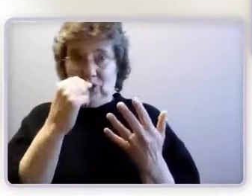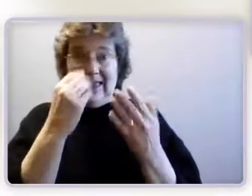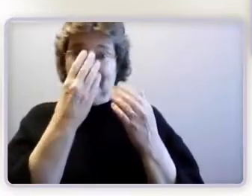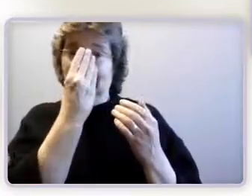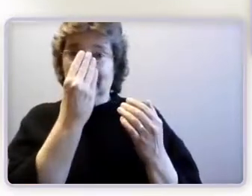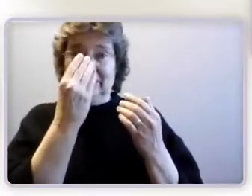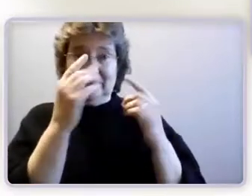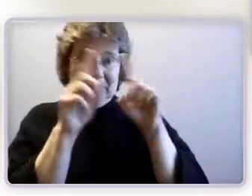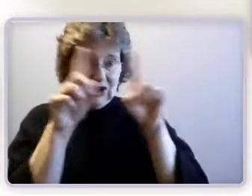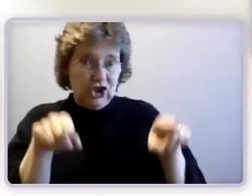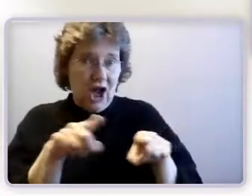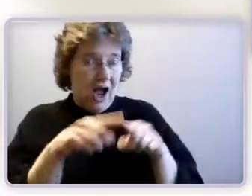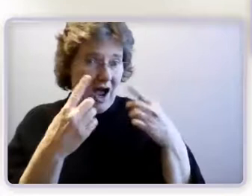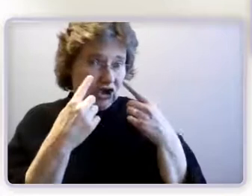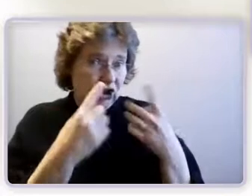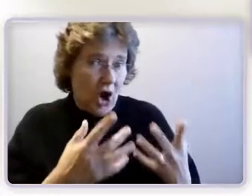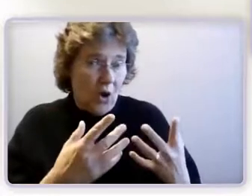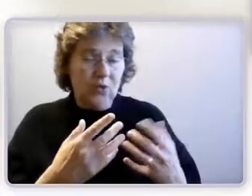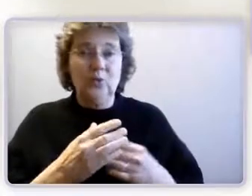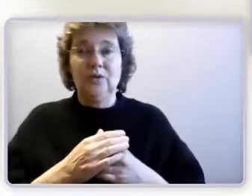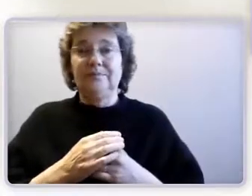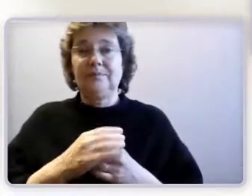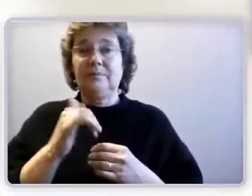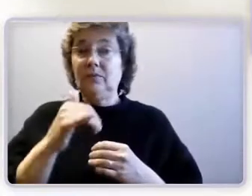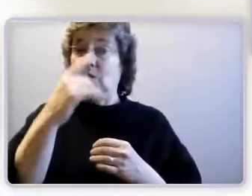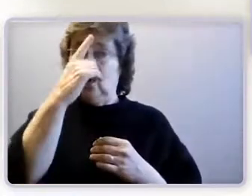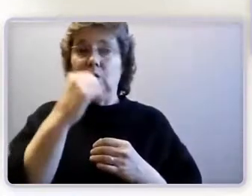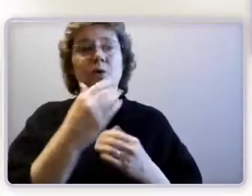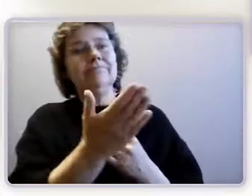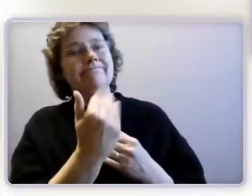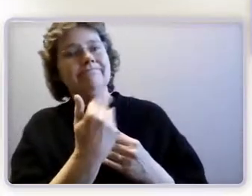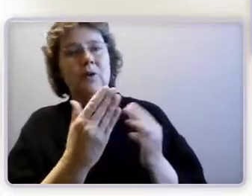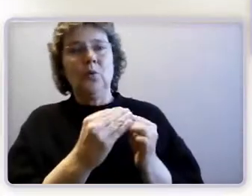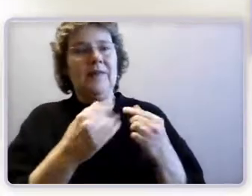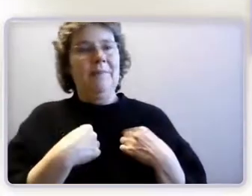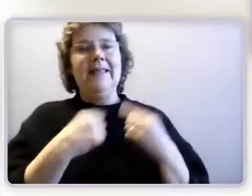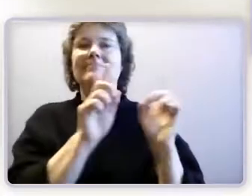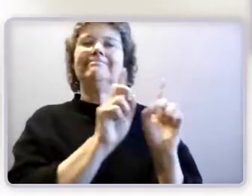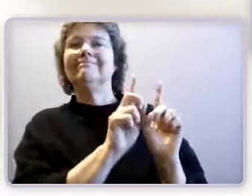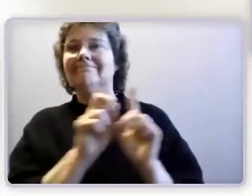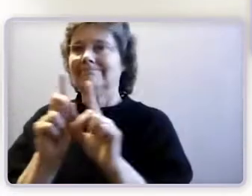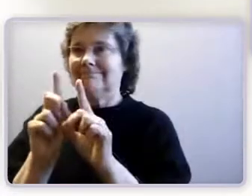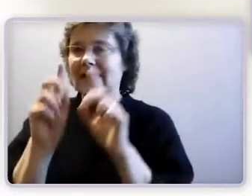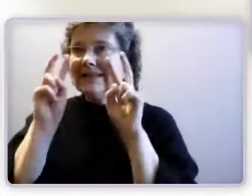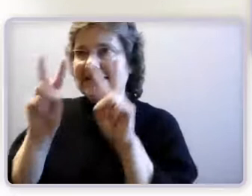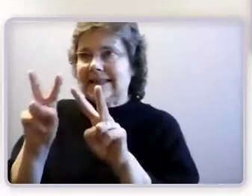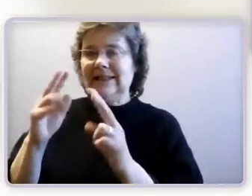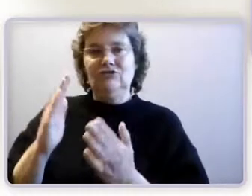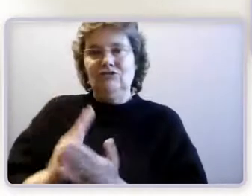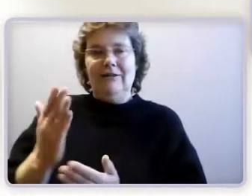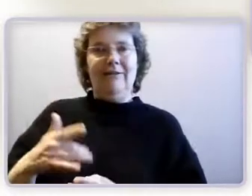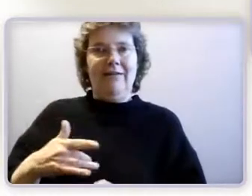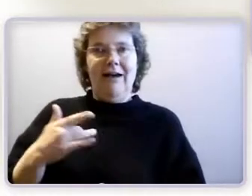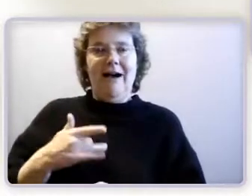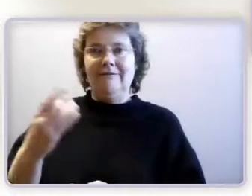taking someone to see something in person as well, to see, for instance,